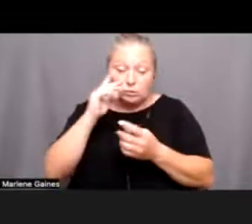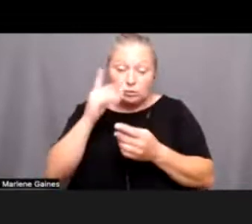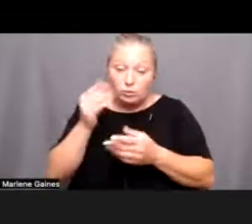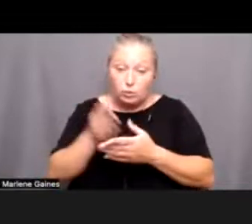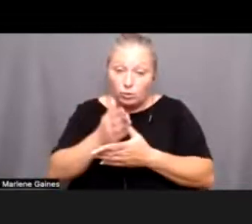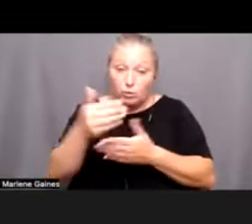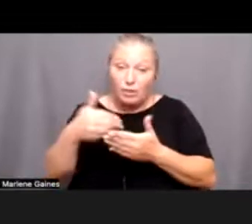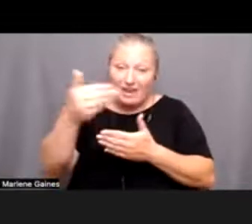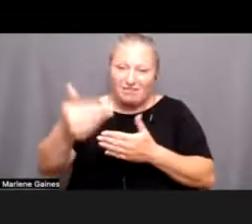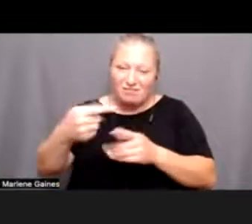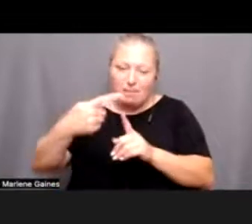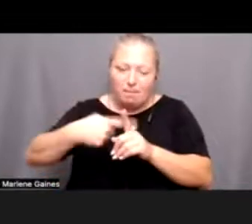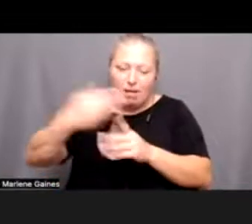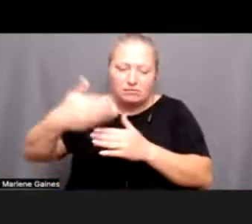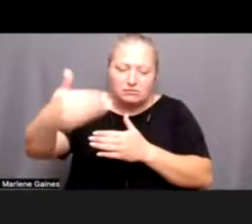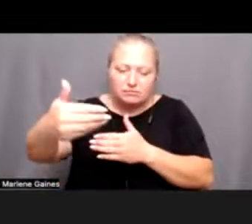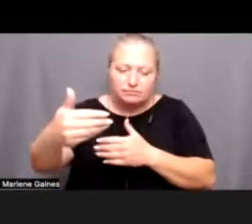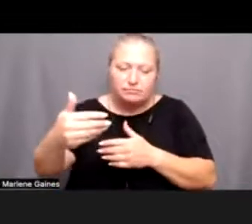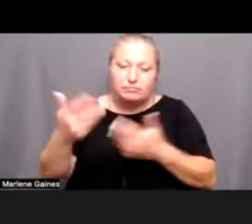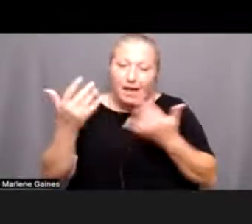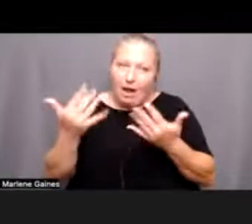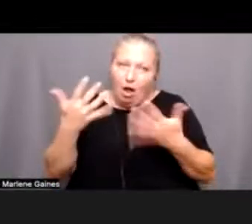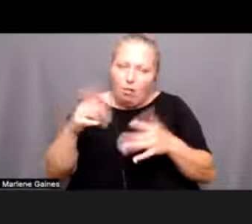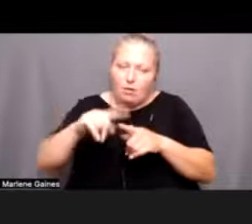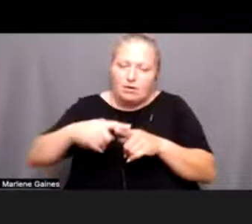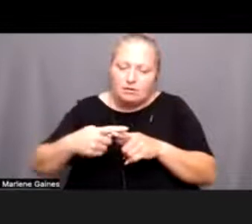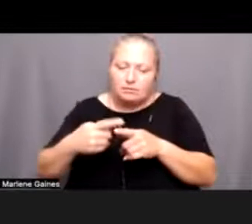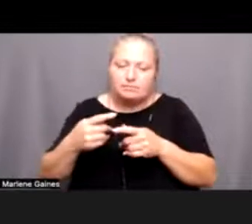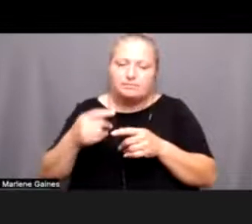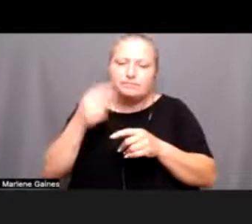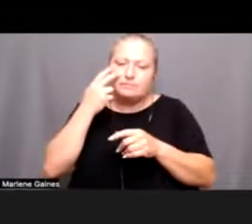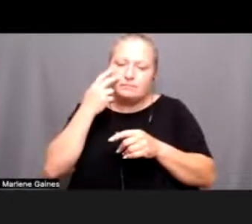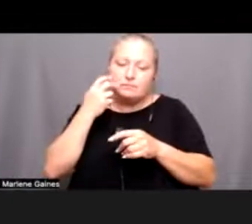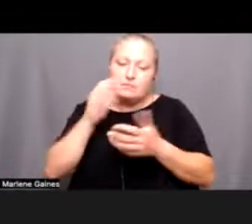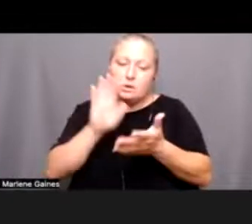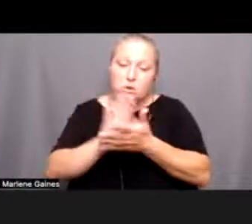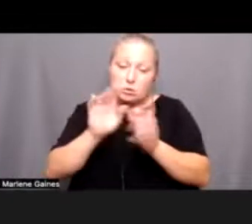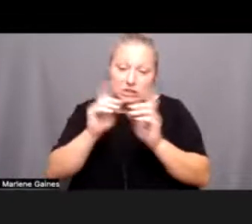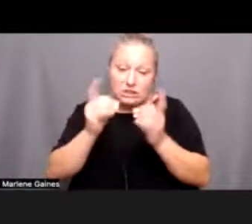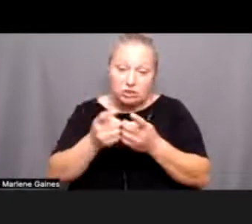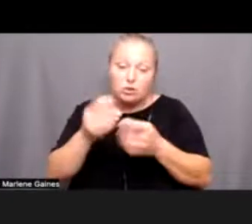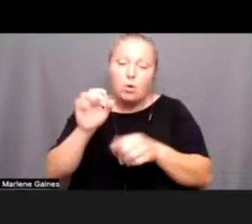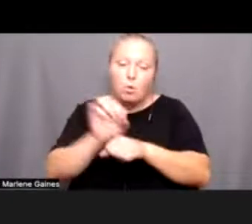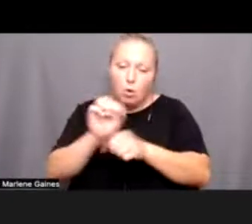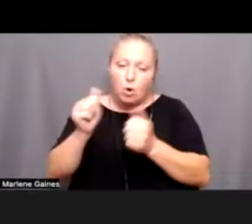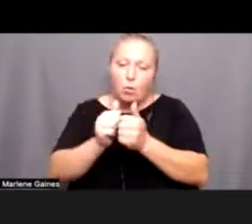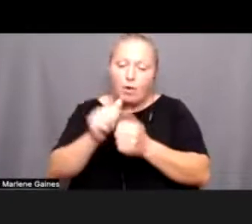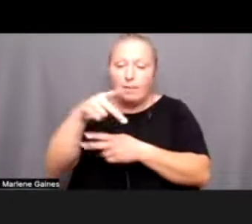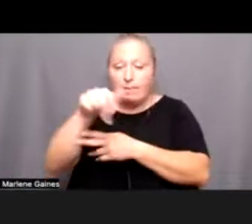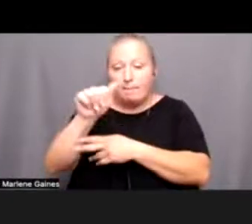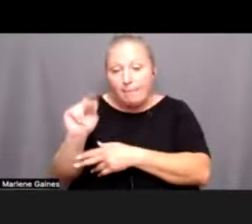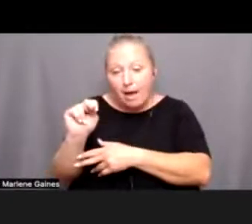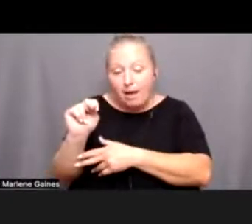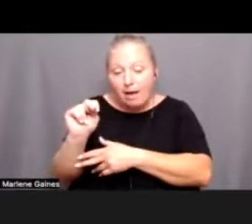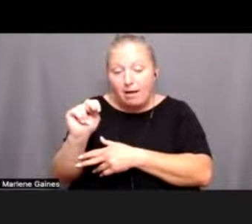ahead is actually it's already happening. So the school district is working with BAN